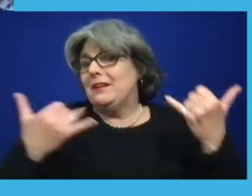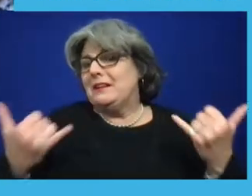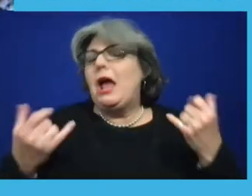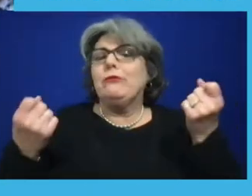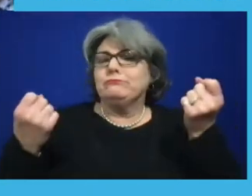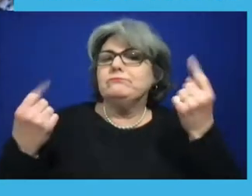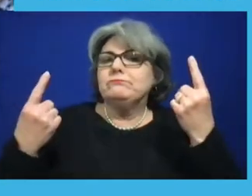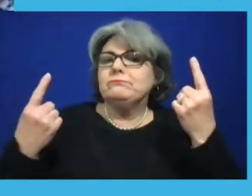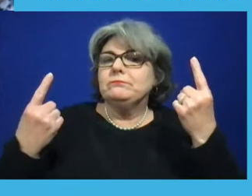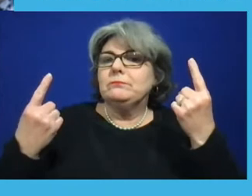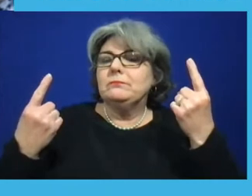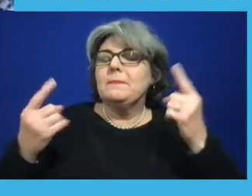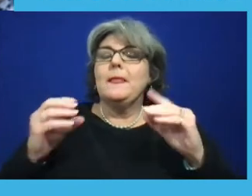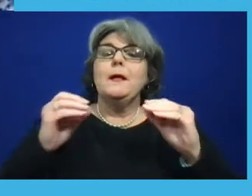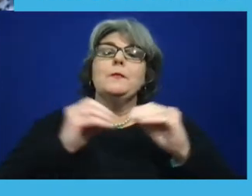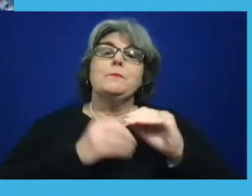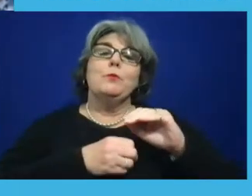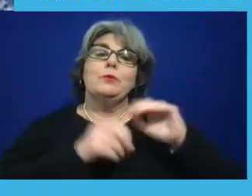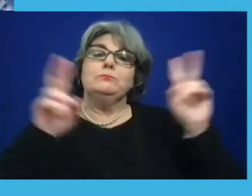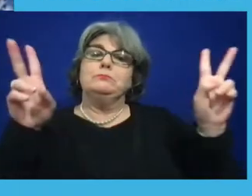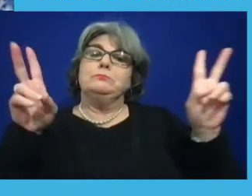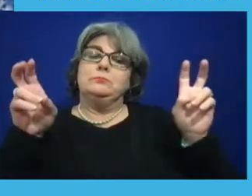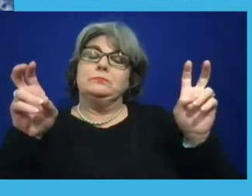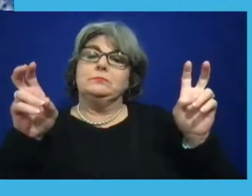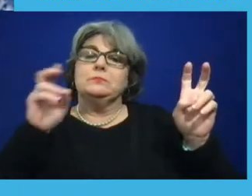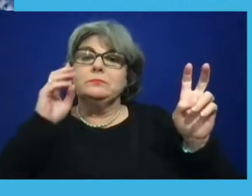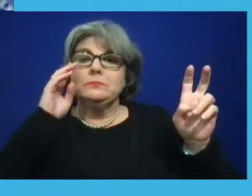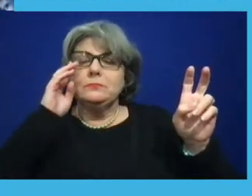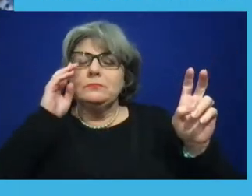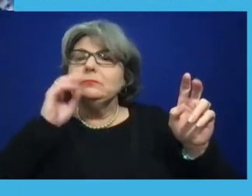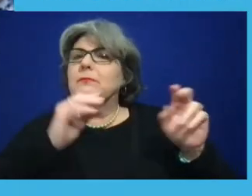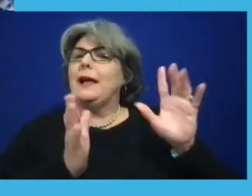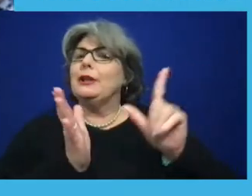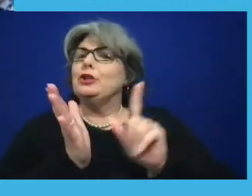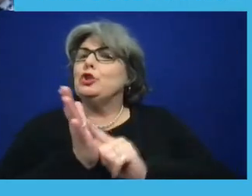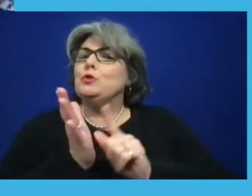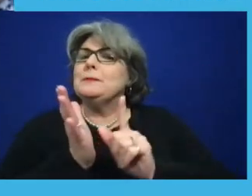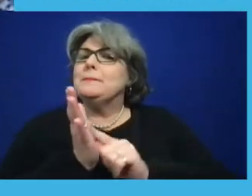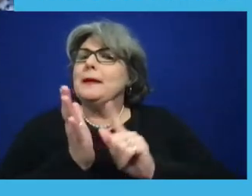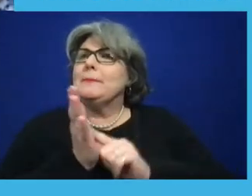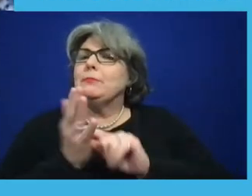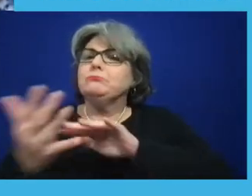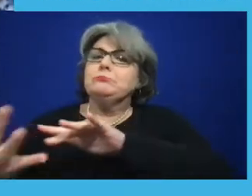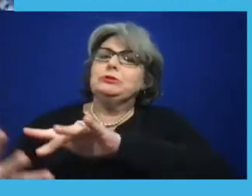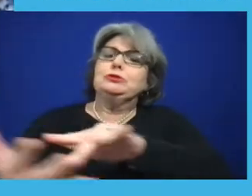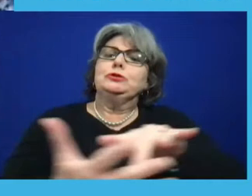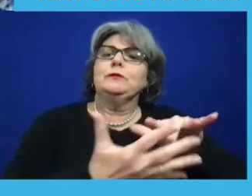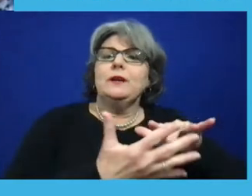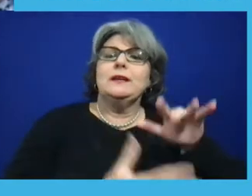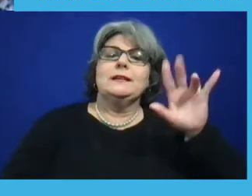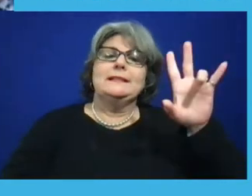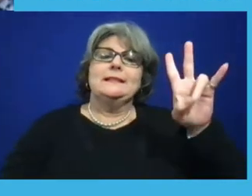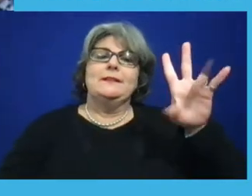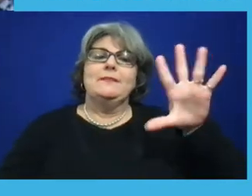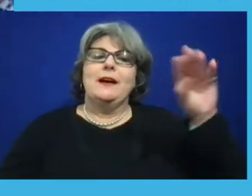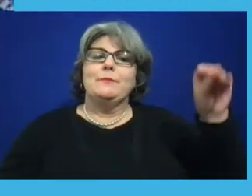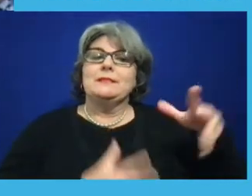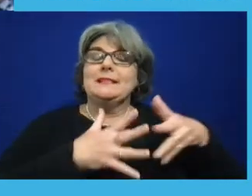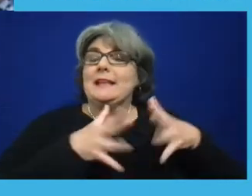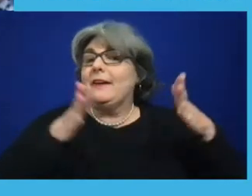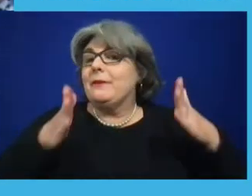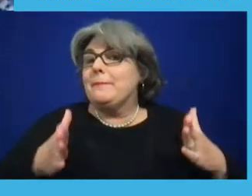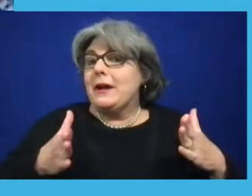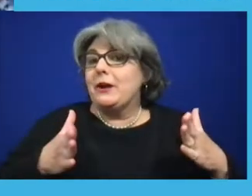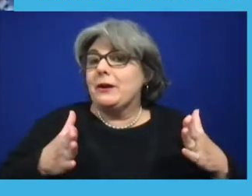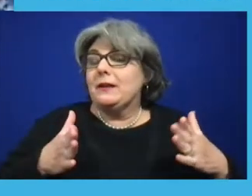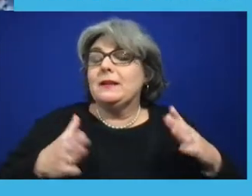I get that democracy might not seem like a top priority right now. One of the more depressing headlines I saw was in a newspaper.